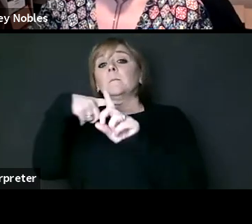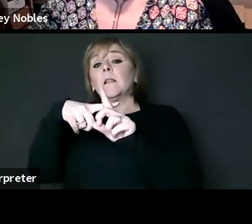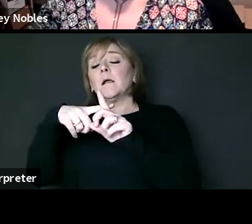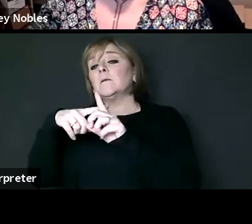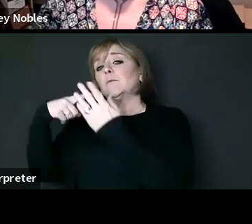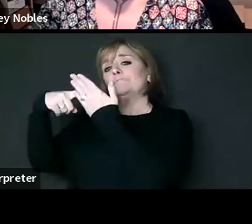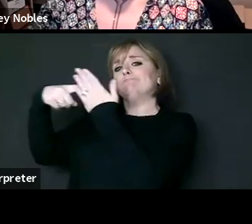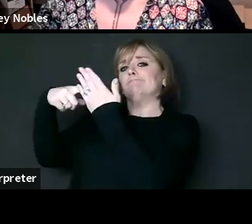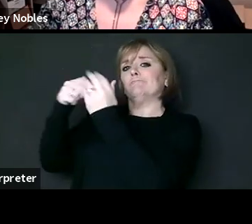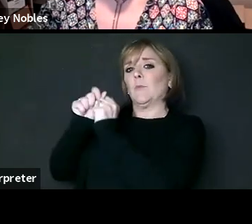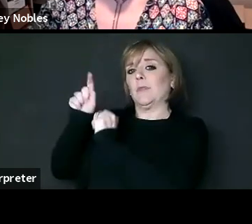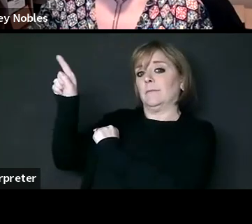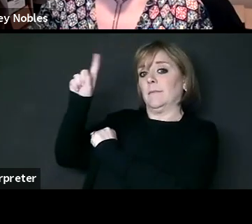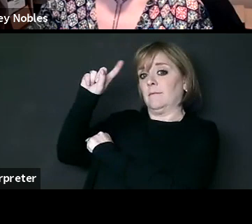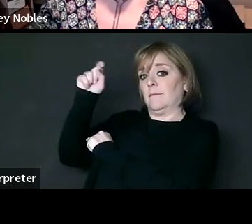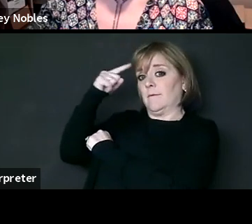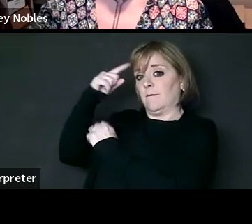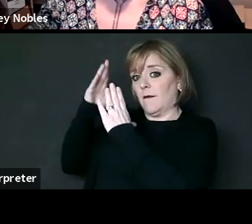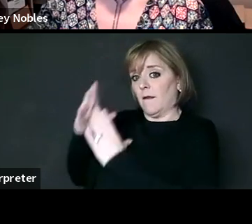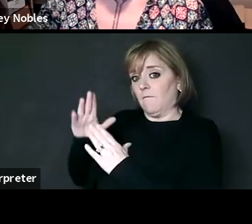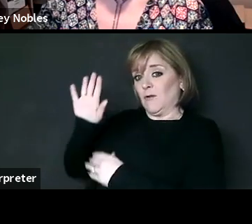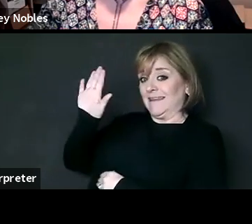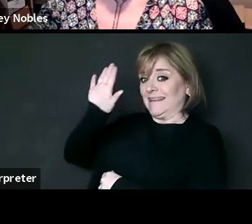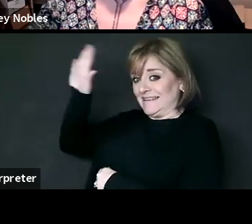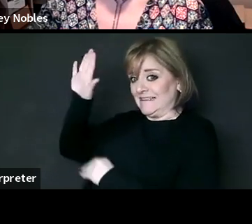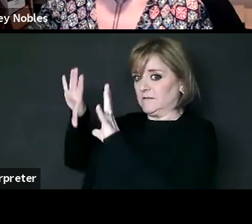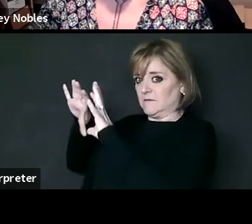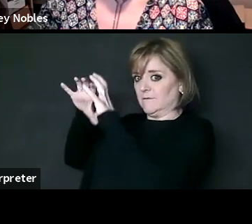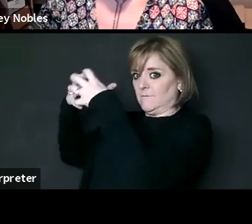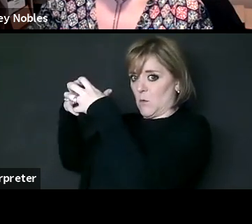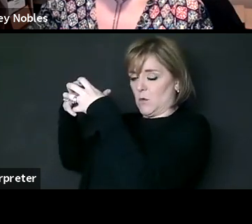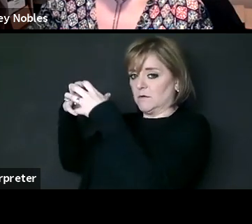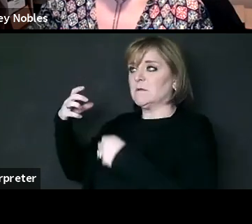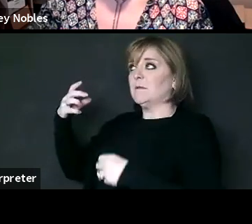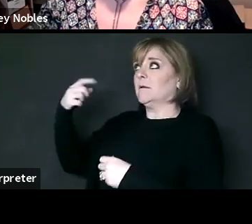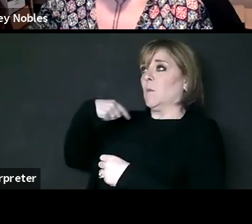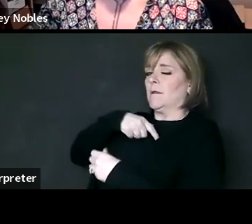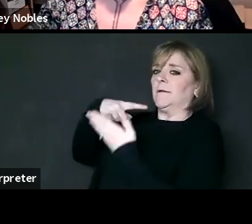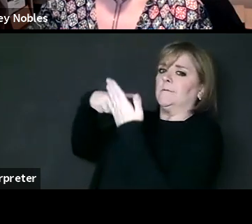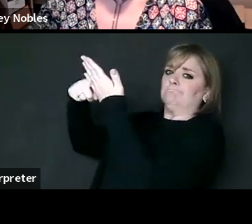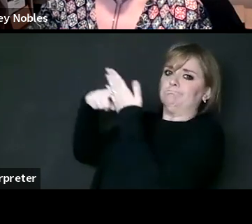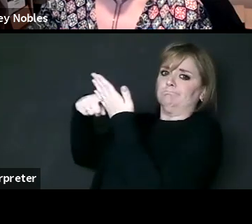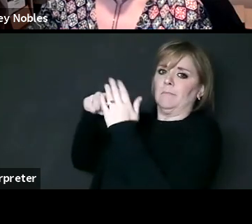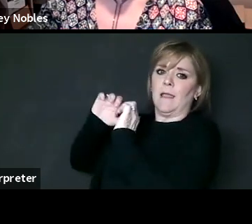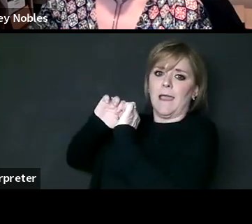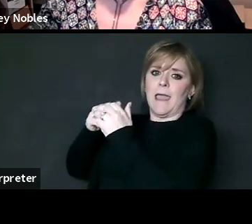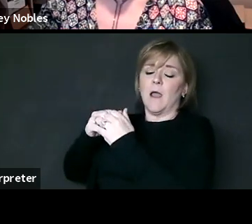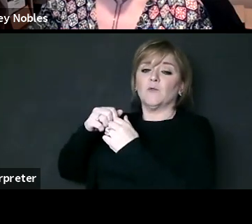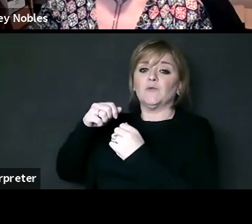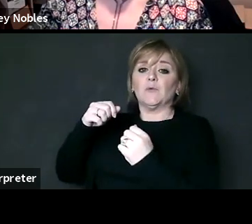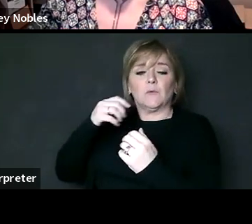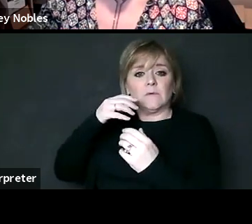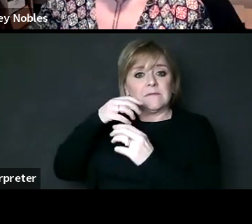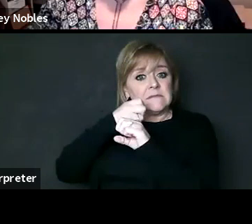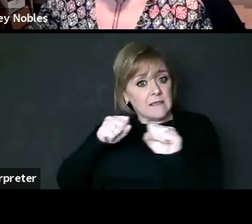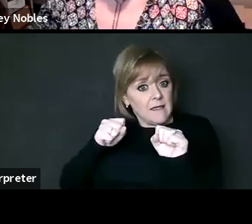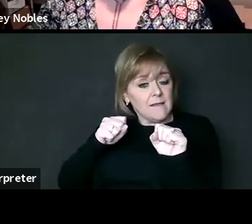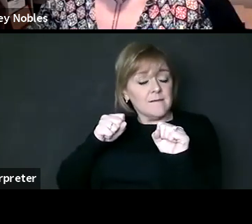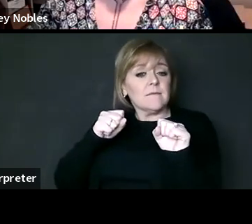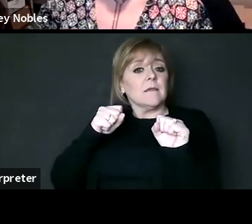governor's strike force as we talk about sensibly and reasonably reopening Lubbock in Texas.